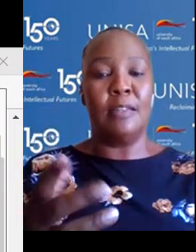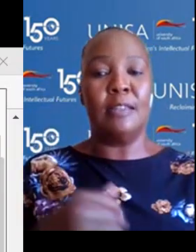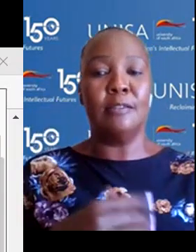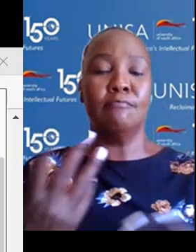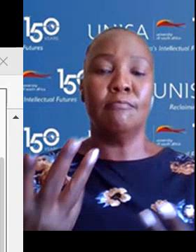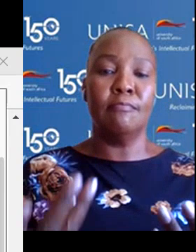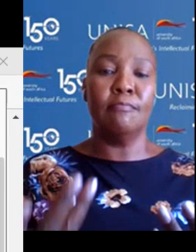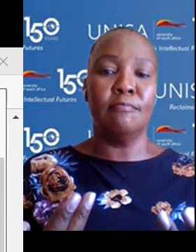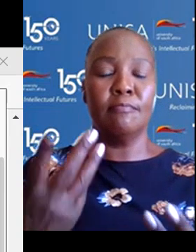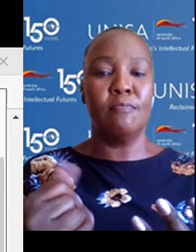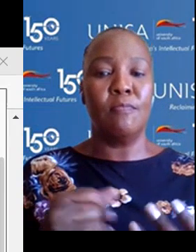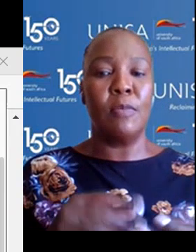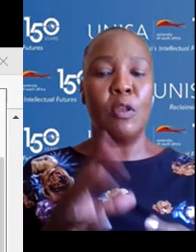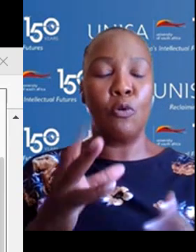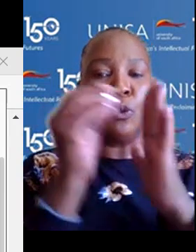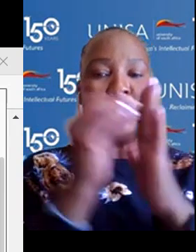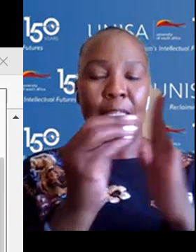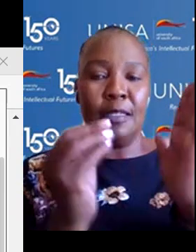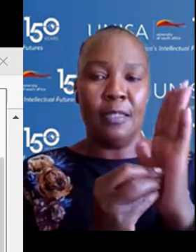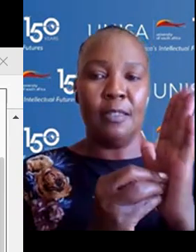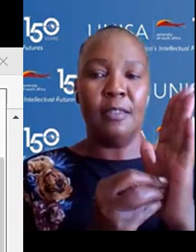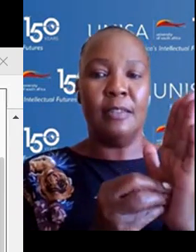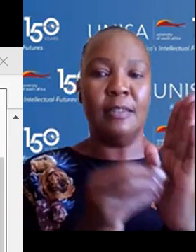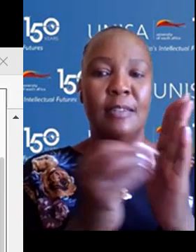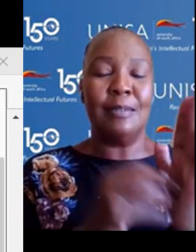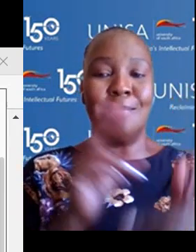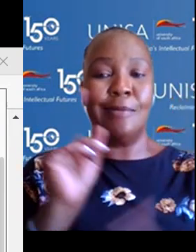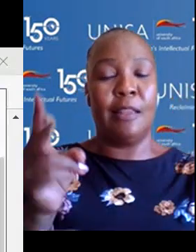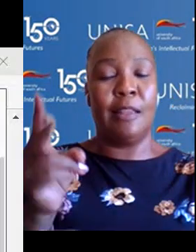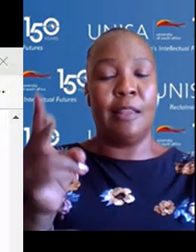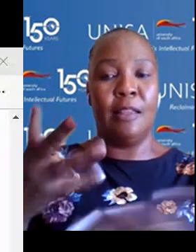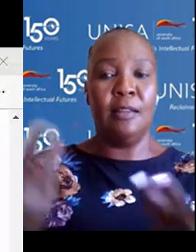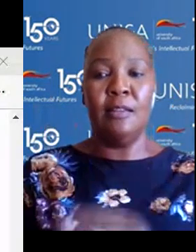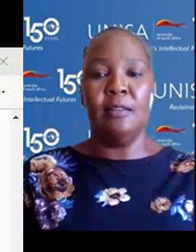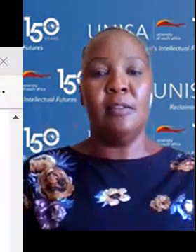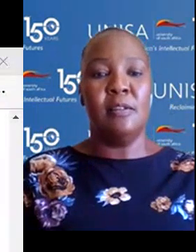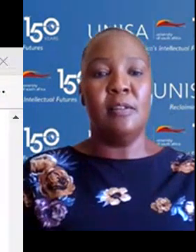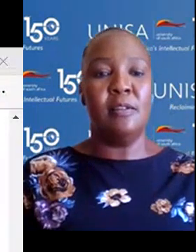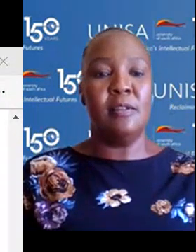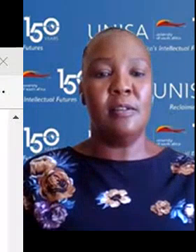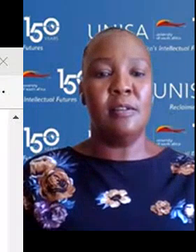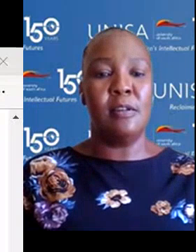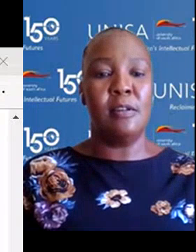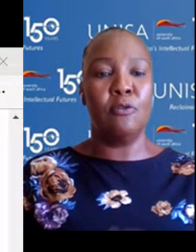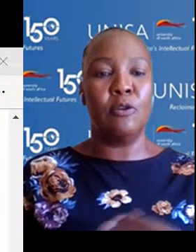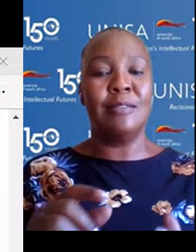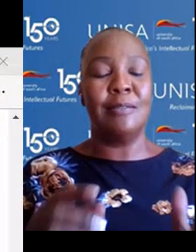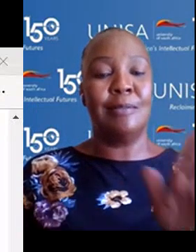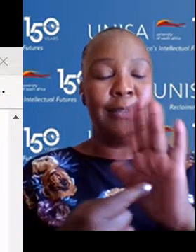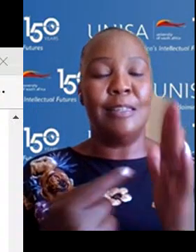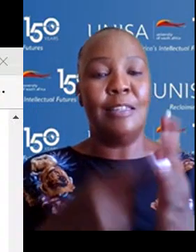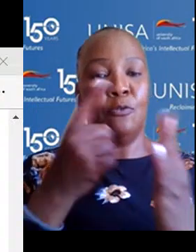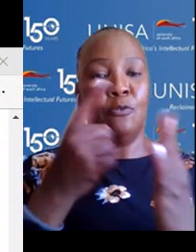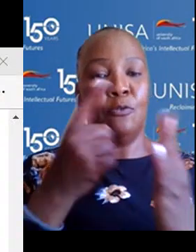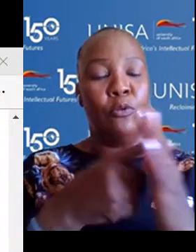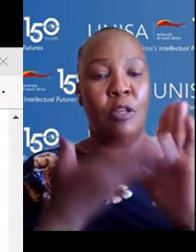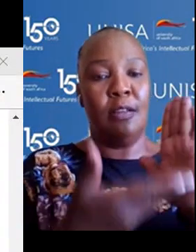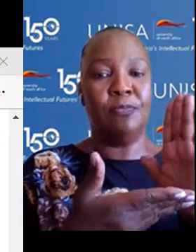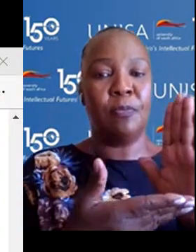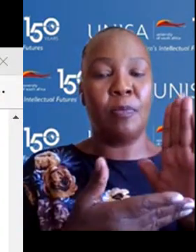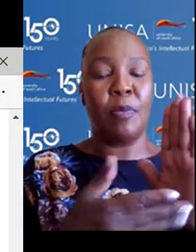can go to settings, settings again, and then you can see this window here. So in